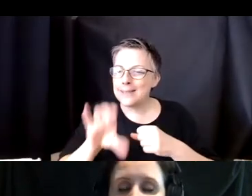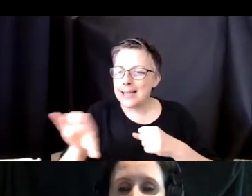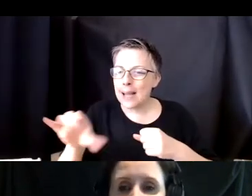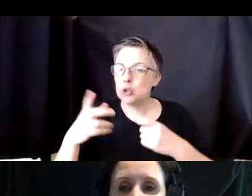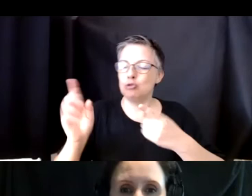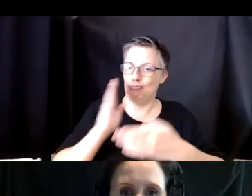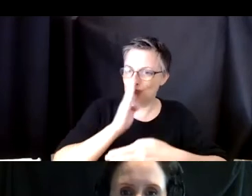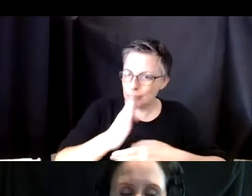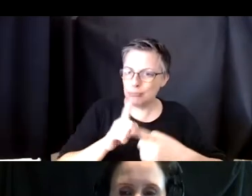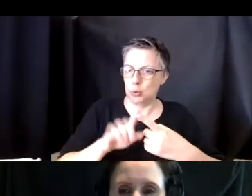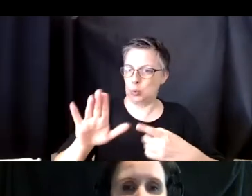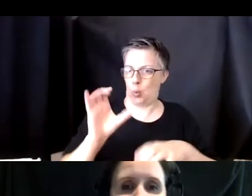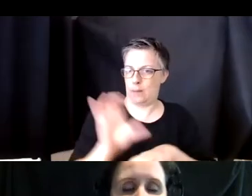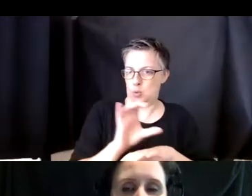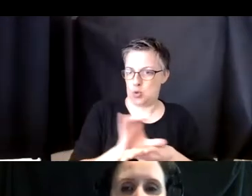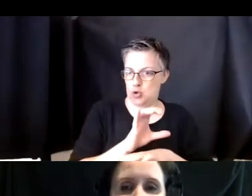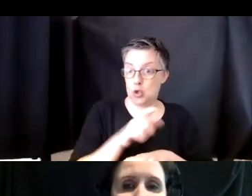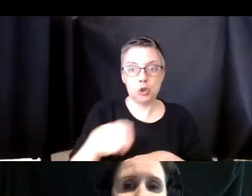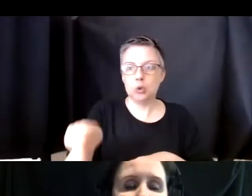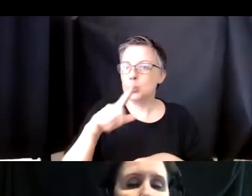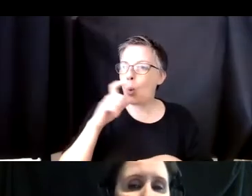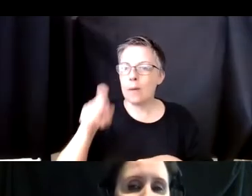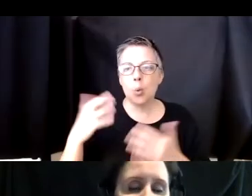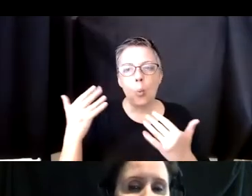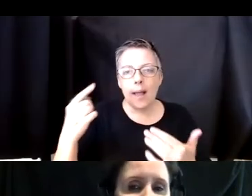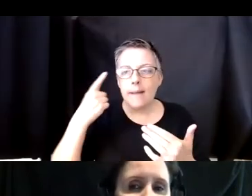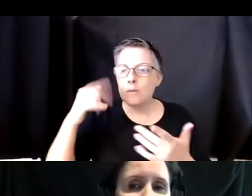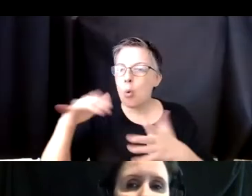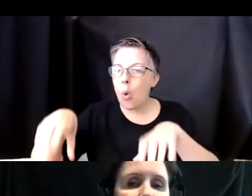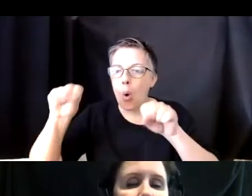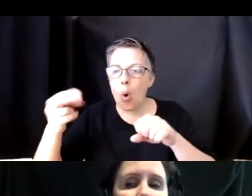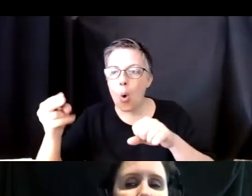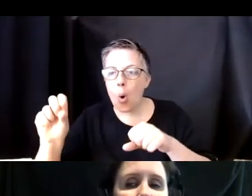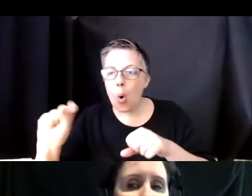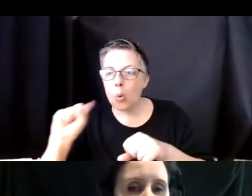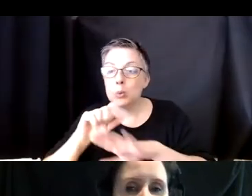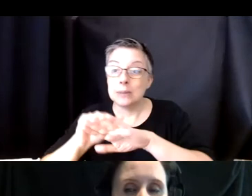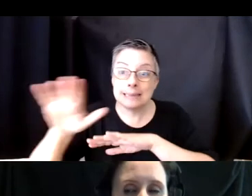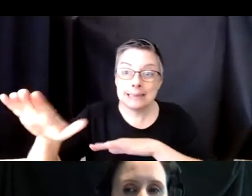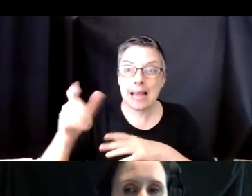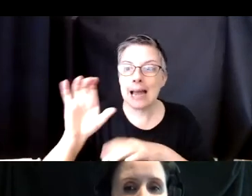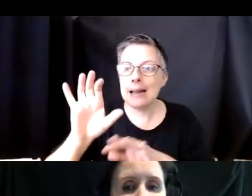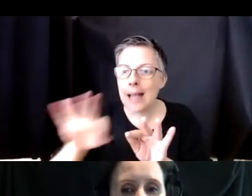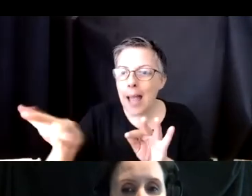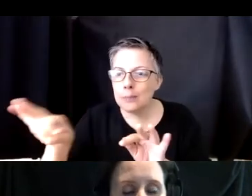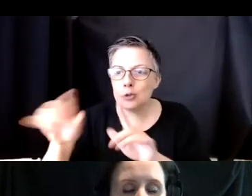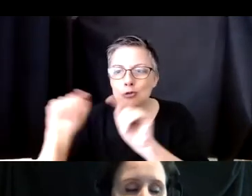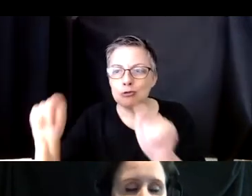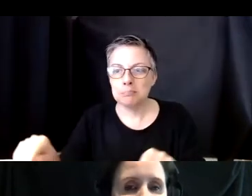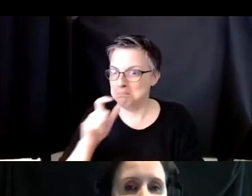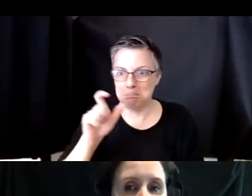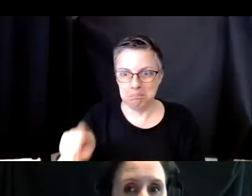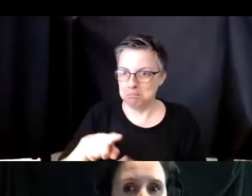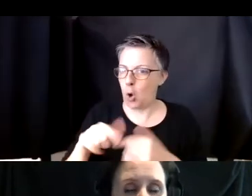to your computer. You don't have to wait for the host of this meeting to send you the caption or transcript. It's